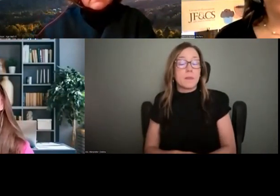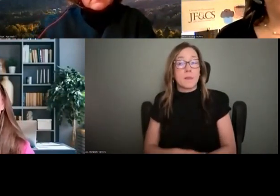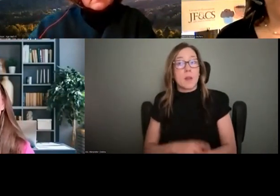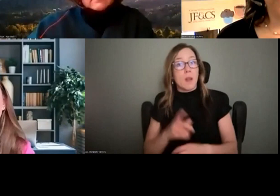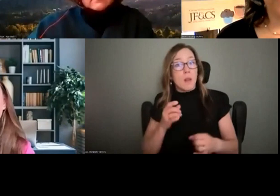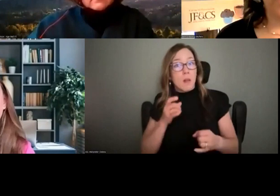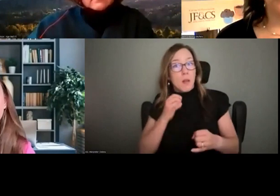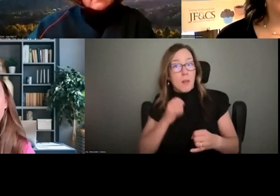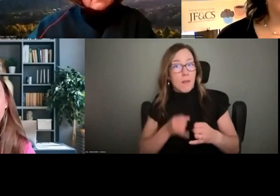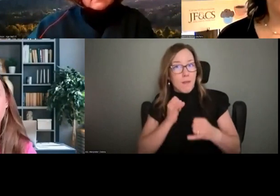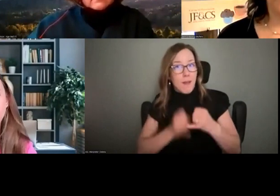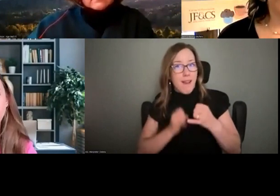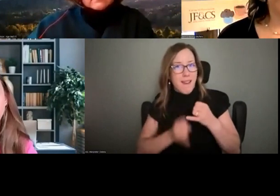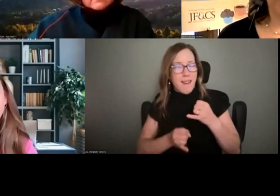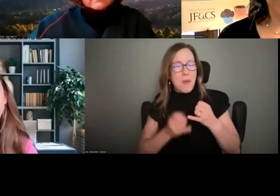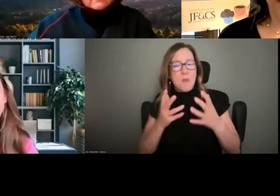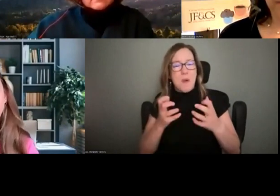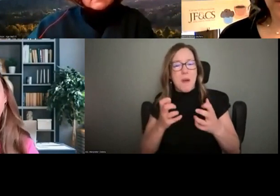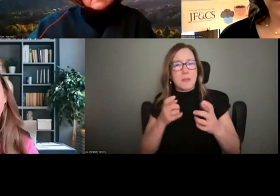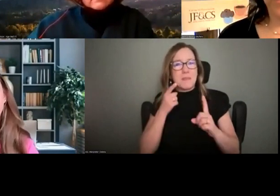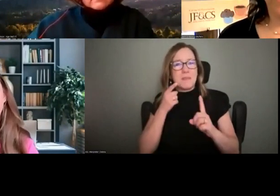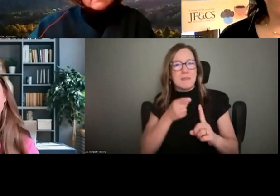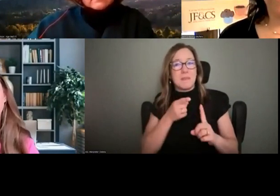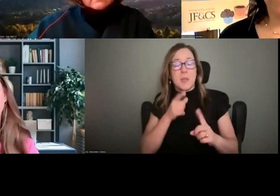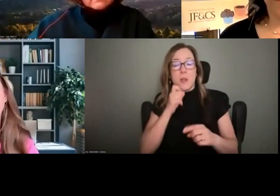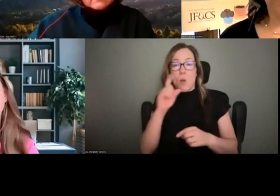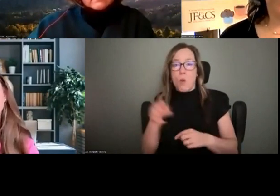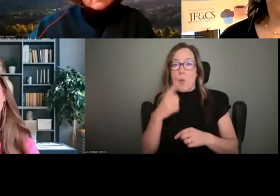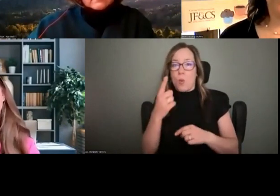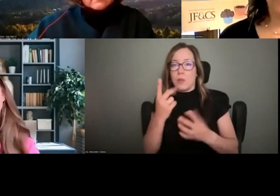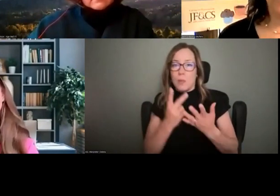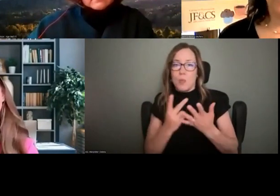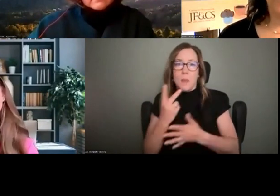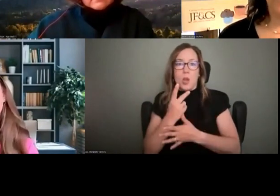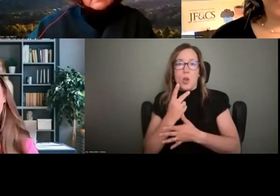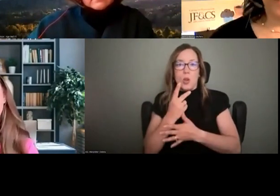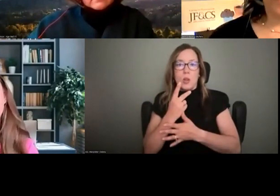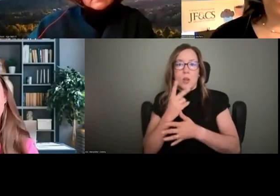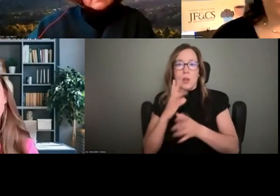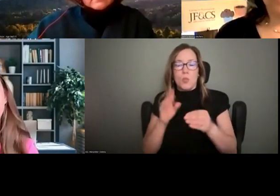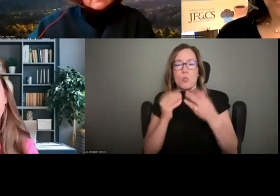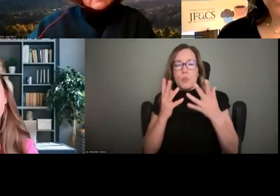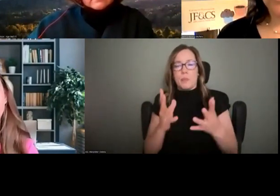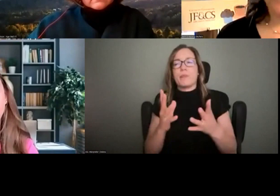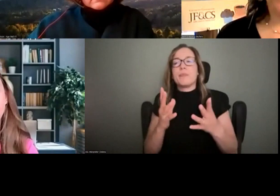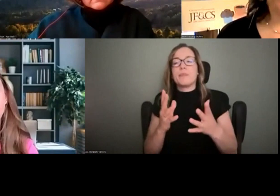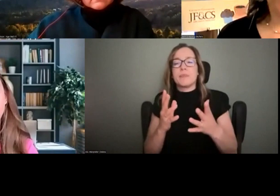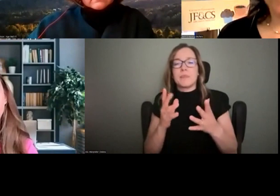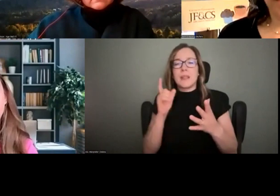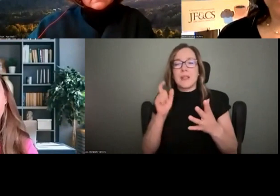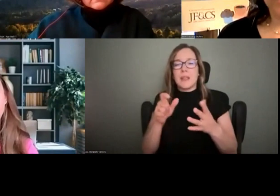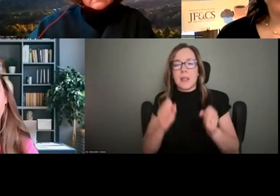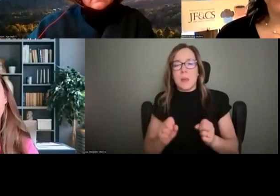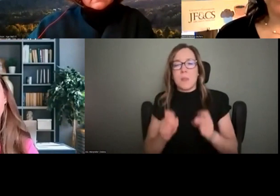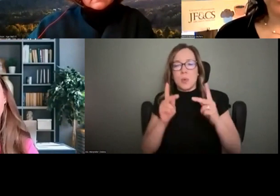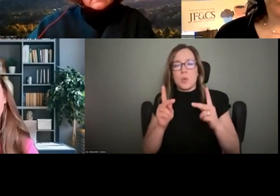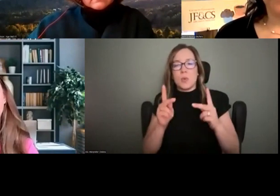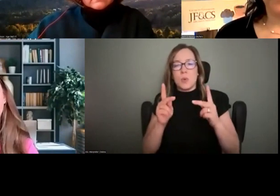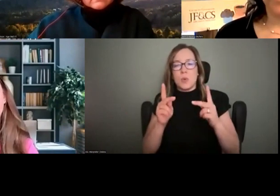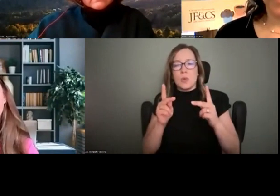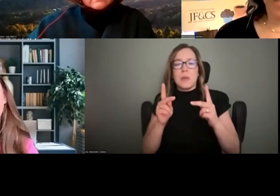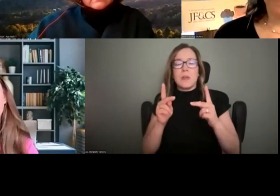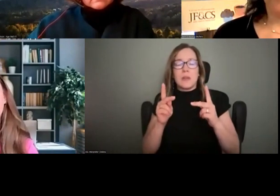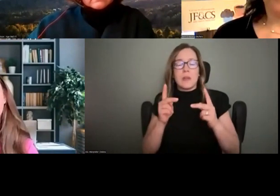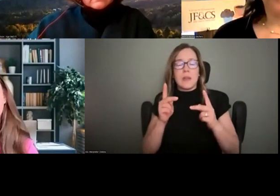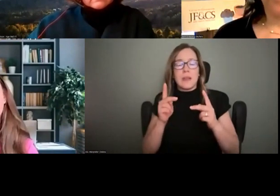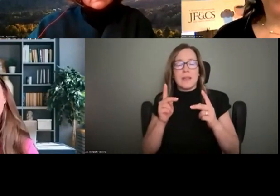the point that not only does a primary caregiver need the opportunity to spend time and do something